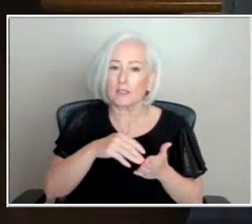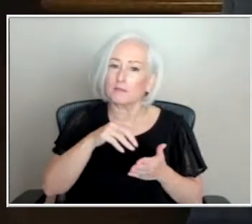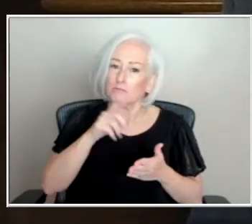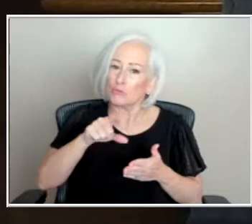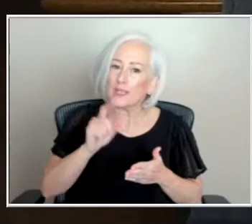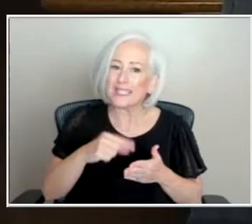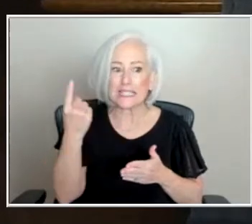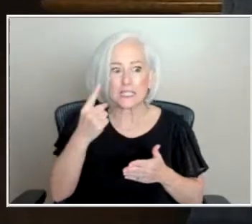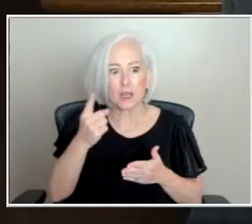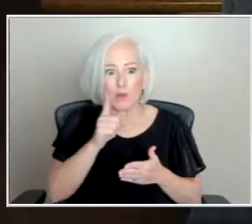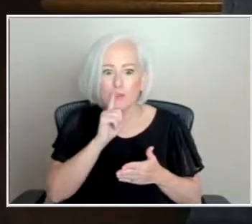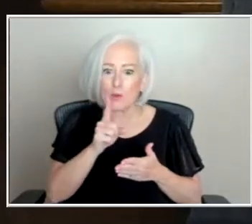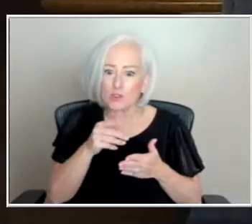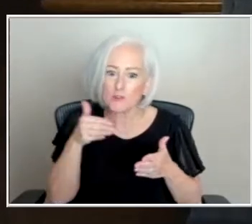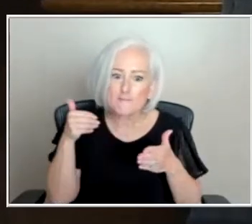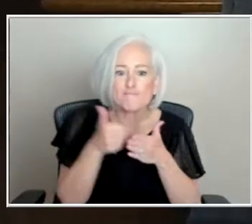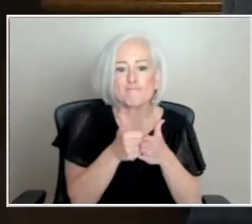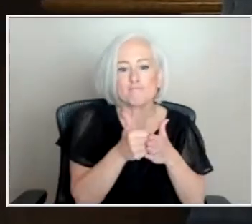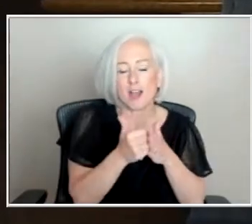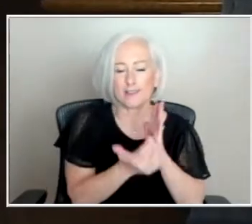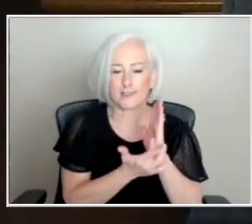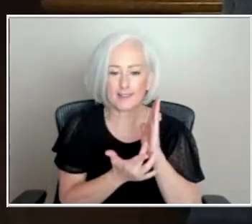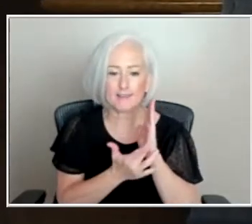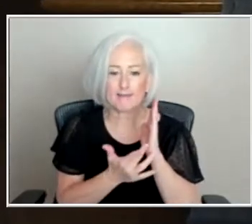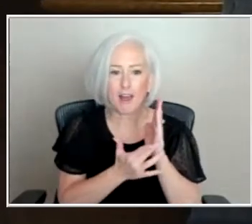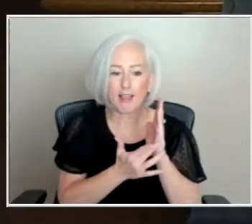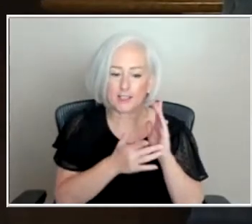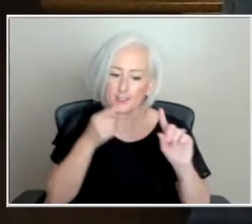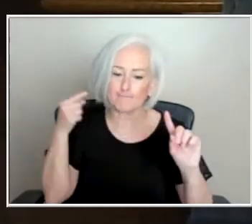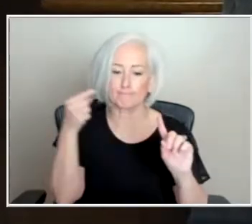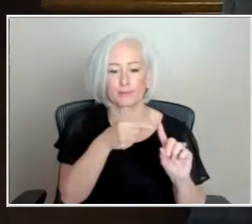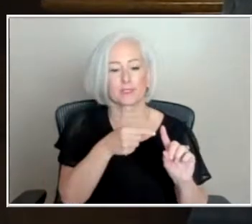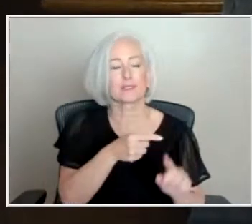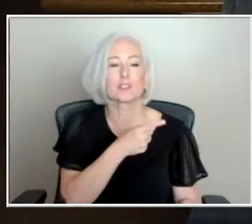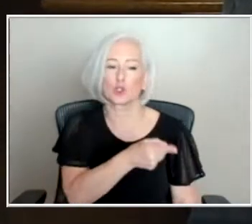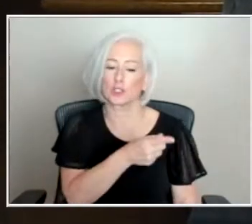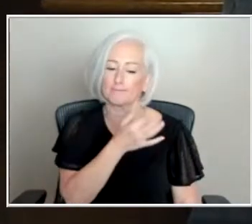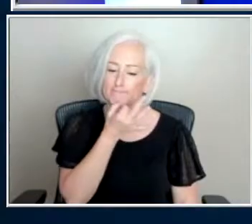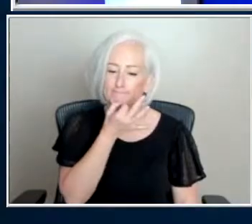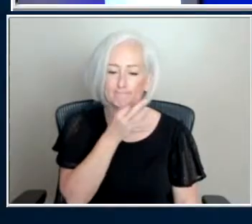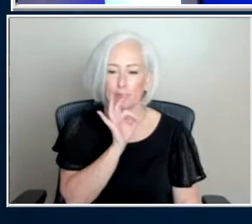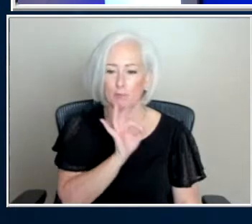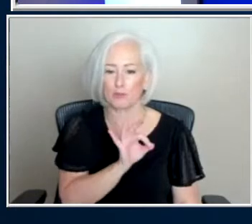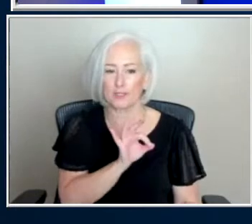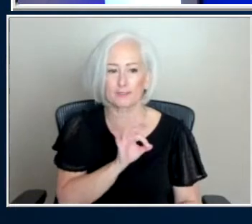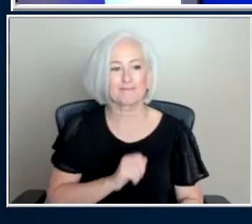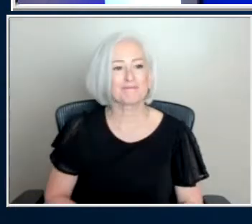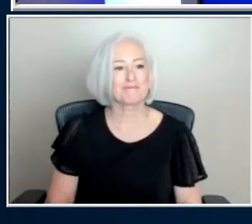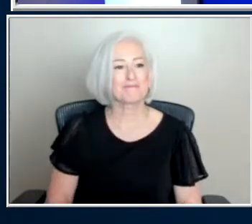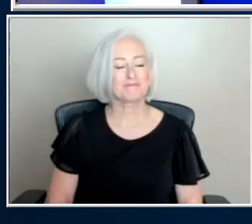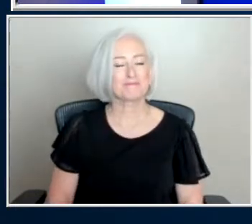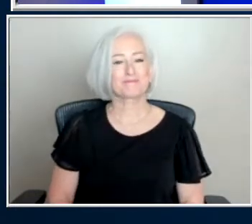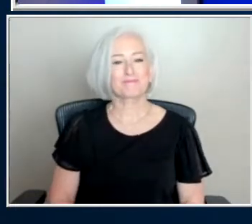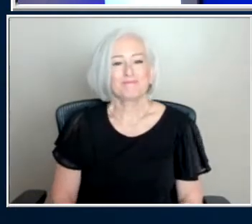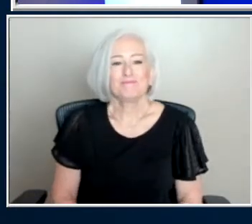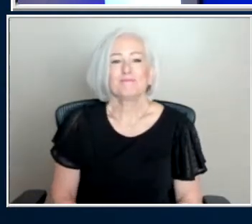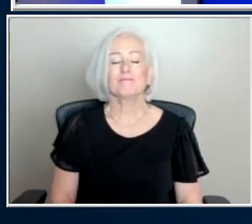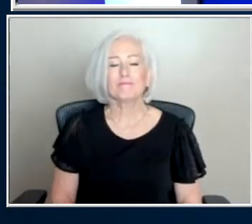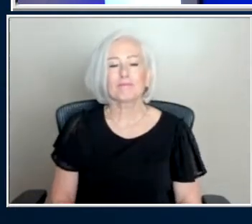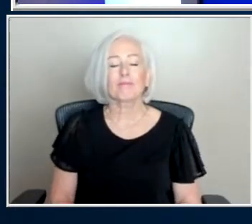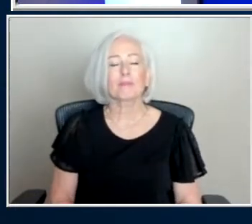somebody that was cutting edge and right on target, and she definitely was. I want to ask you about this.